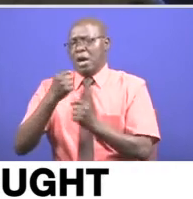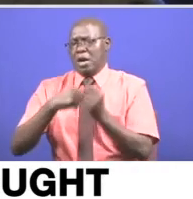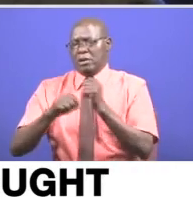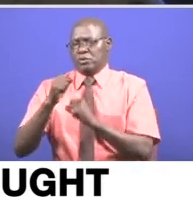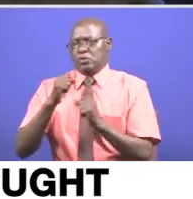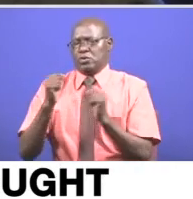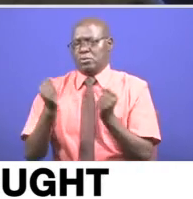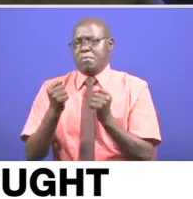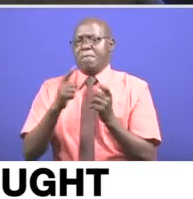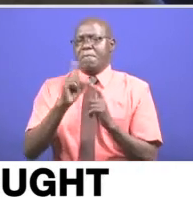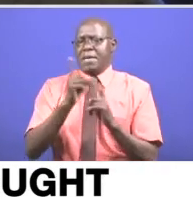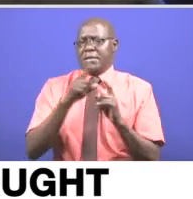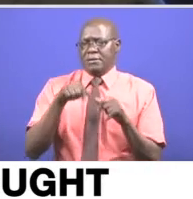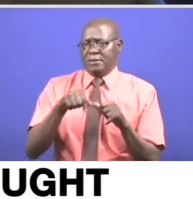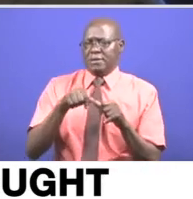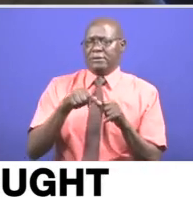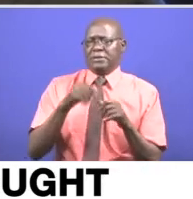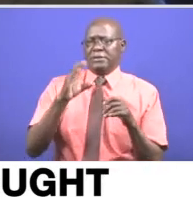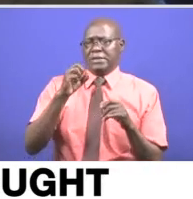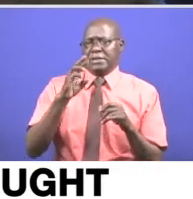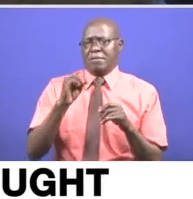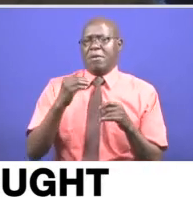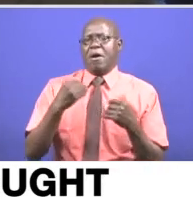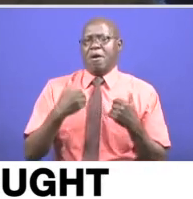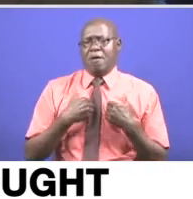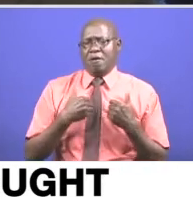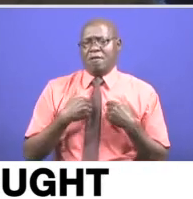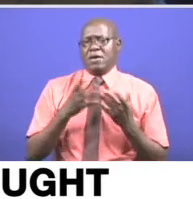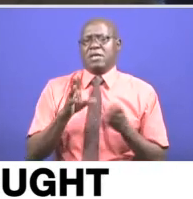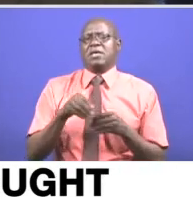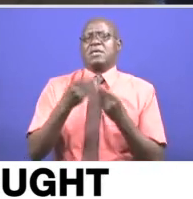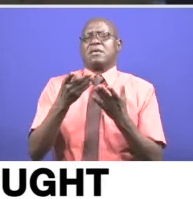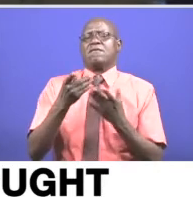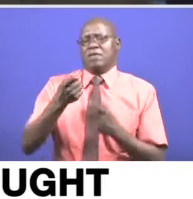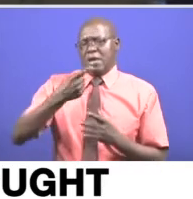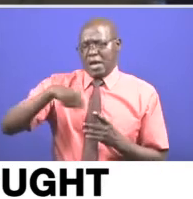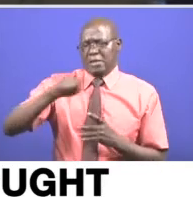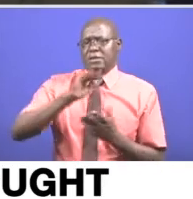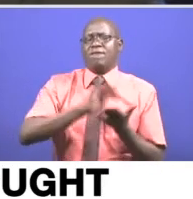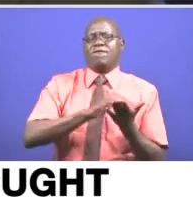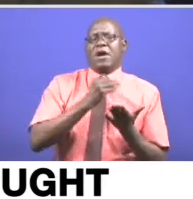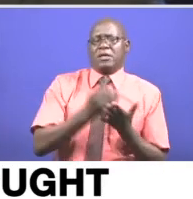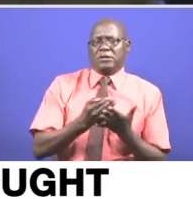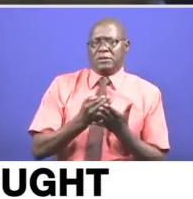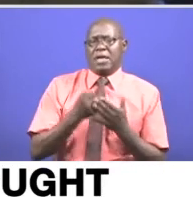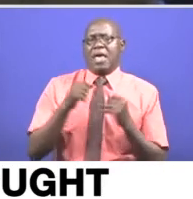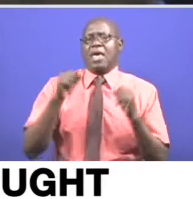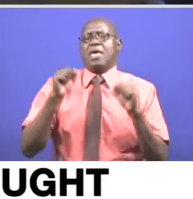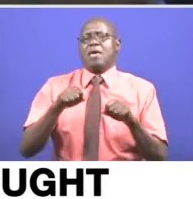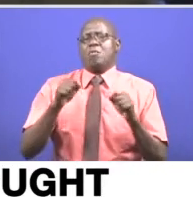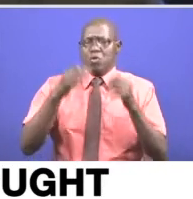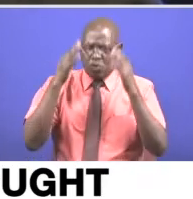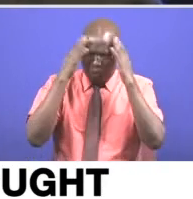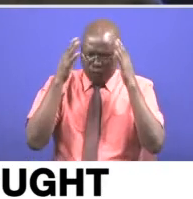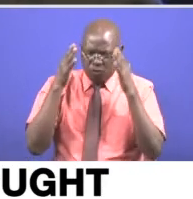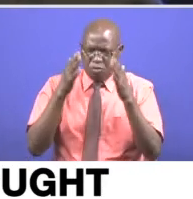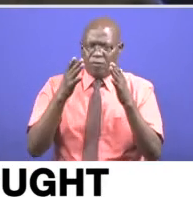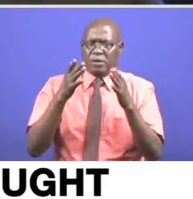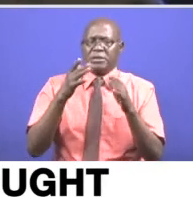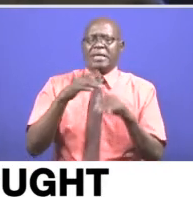ministry here in Citam, they have given us some funds to be able to focus in